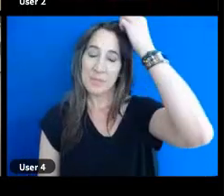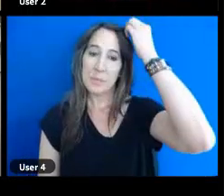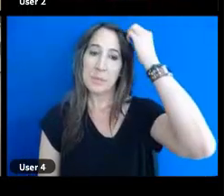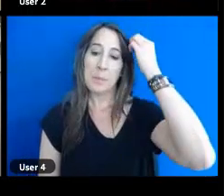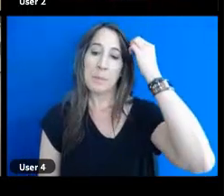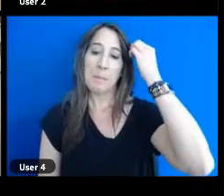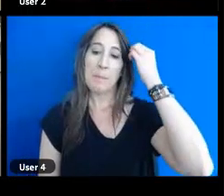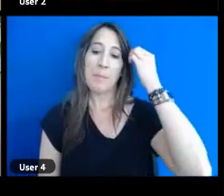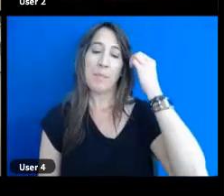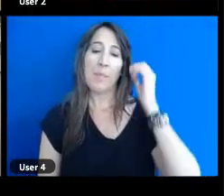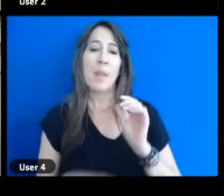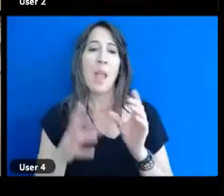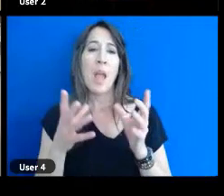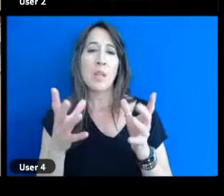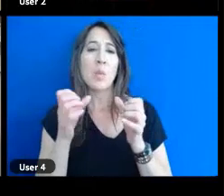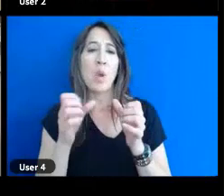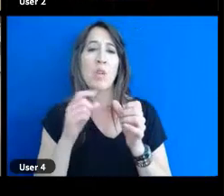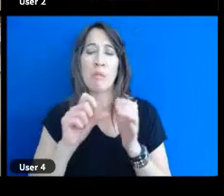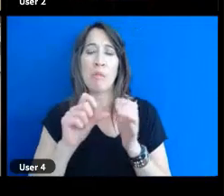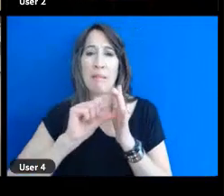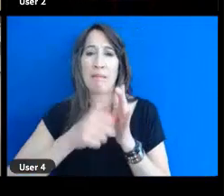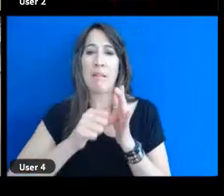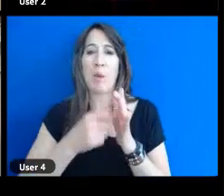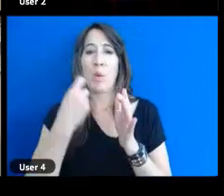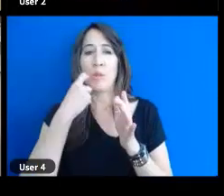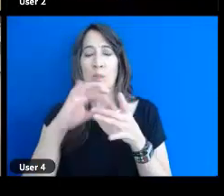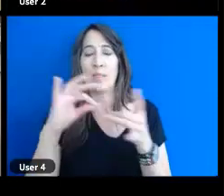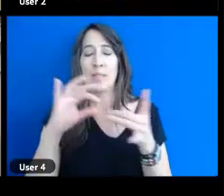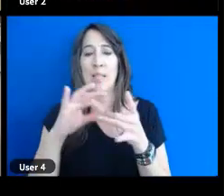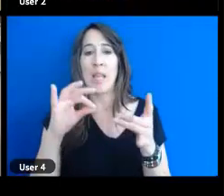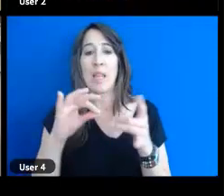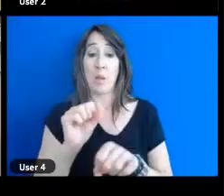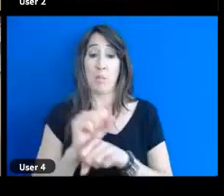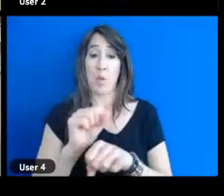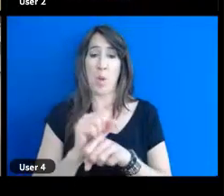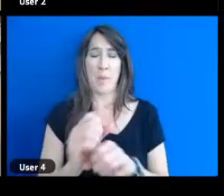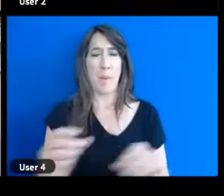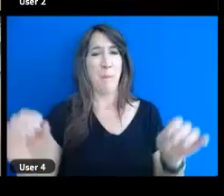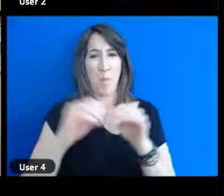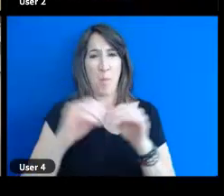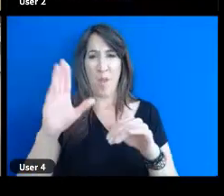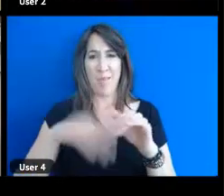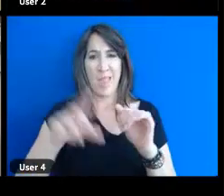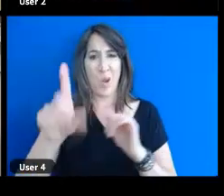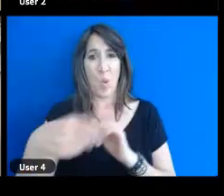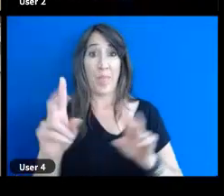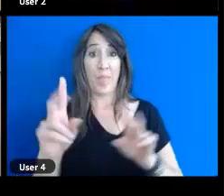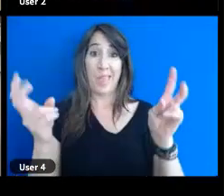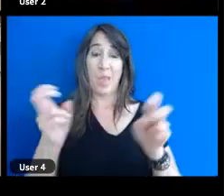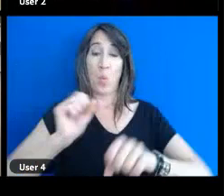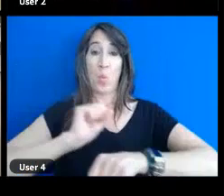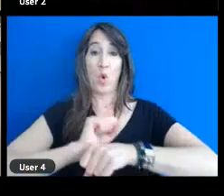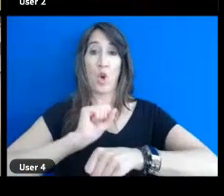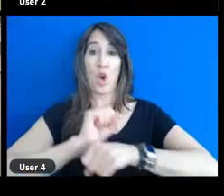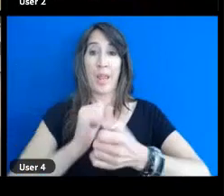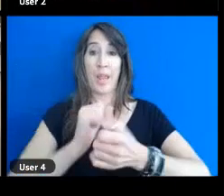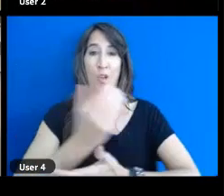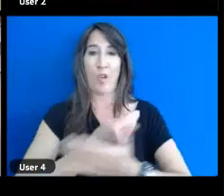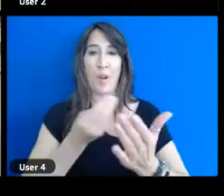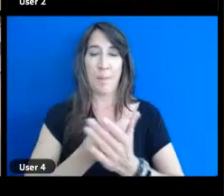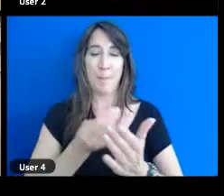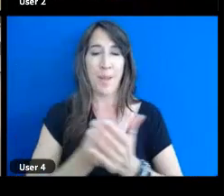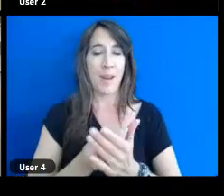take your questions. Great, thanks, Jamie. Yeah, I just wanted to really underline what you just said, that employment